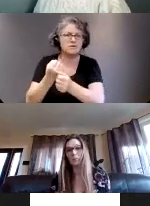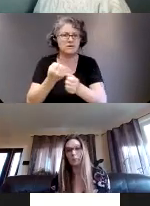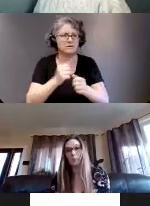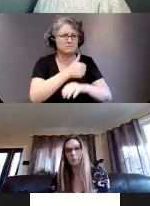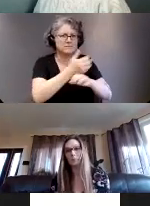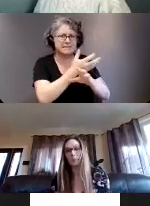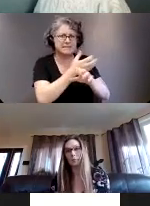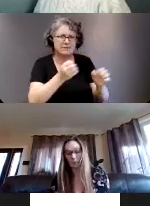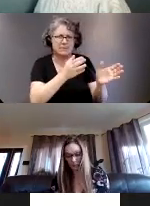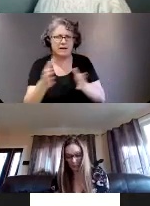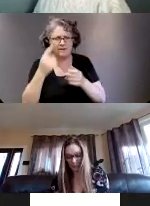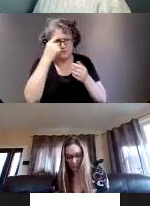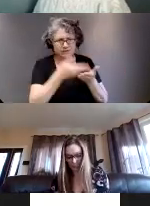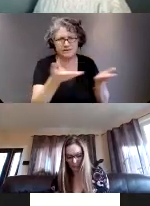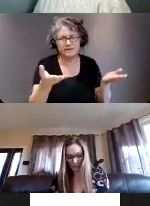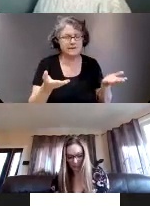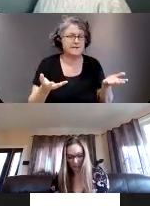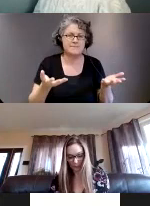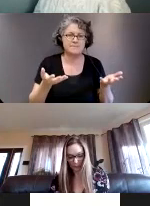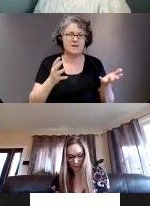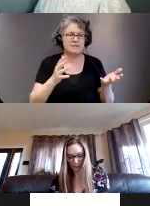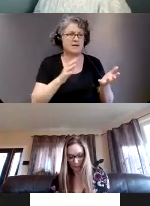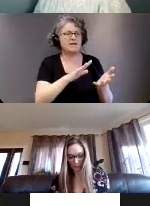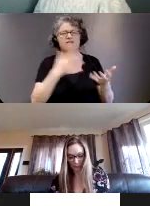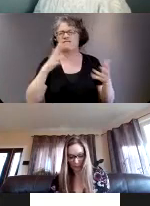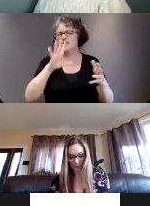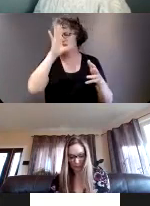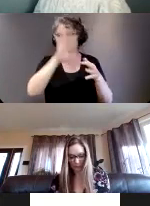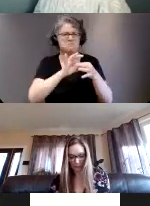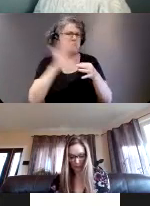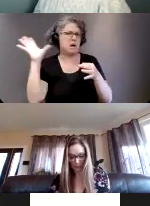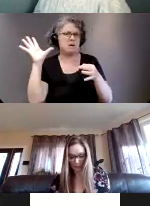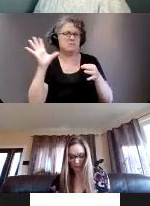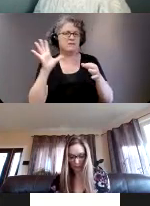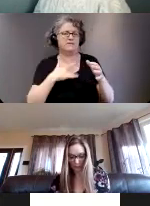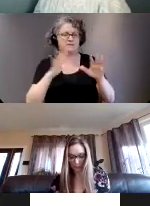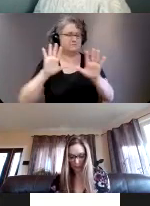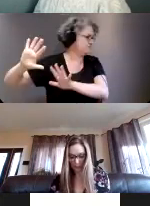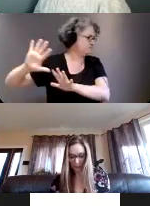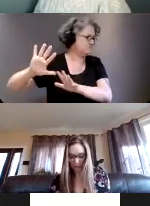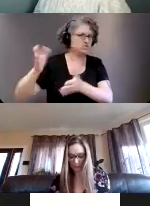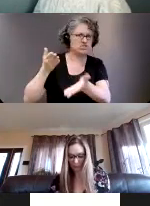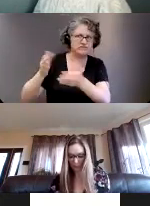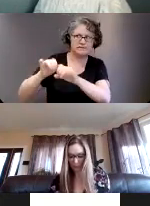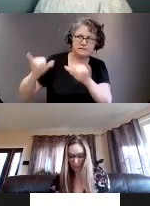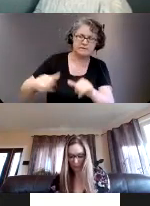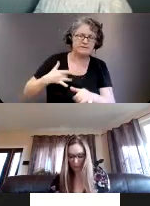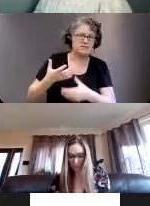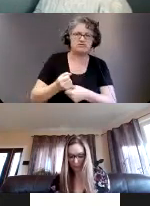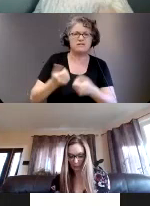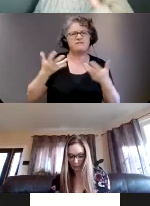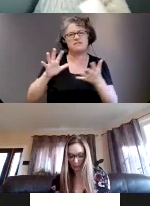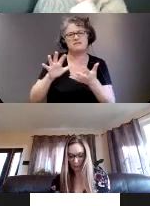might really disconnect that person from services and systems, right, where there's that distrust piece.